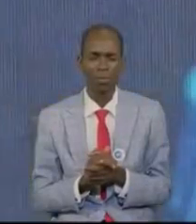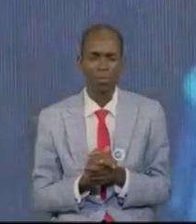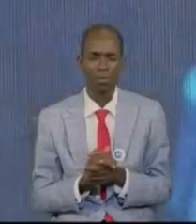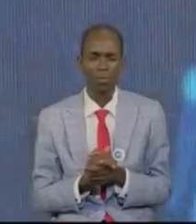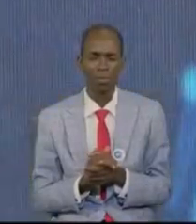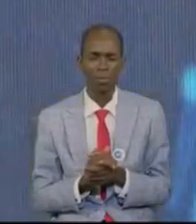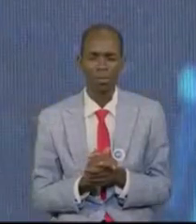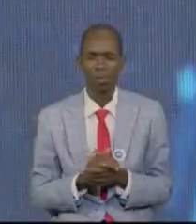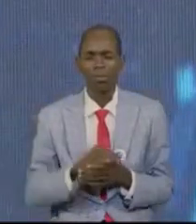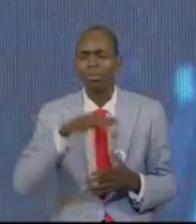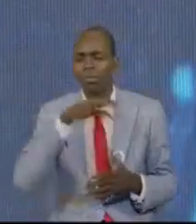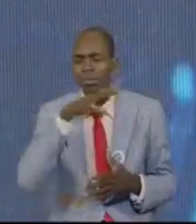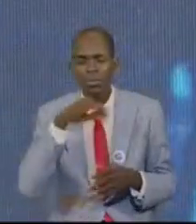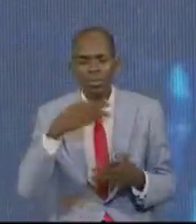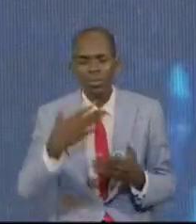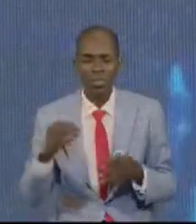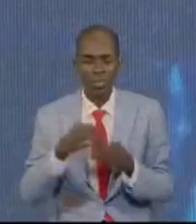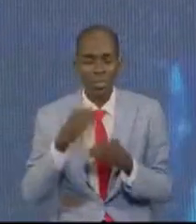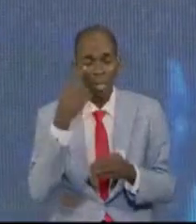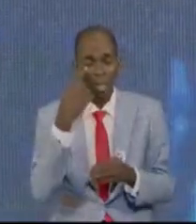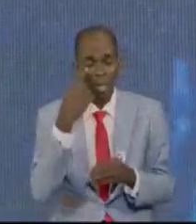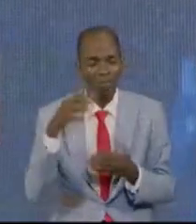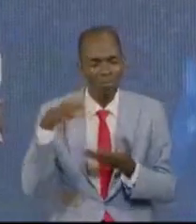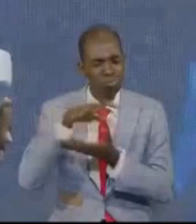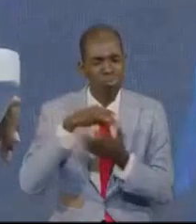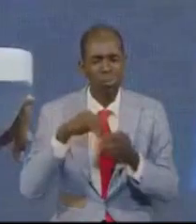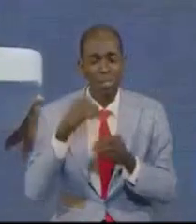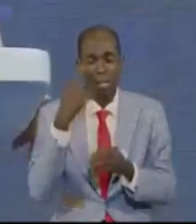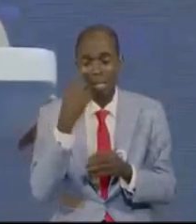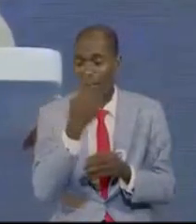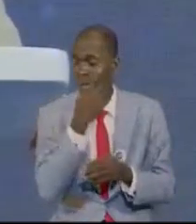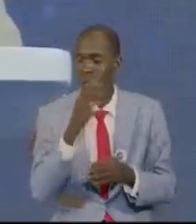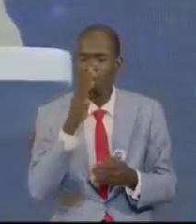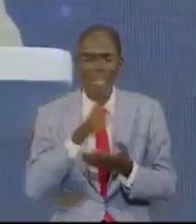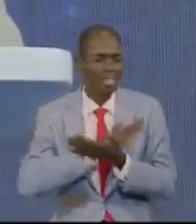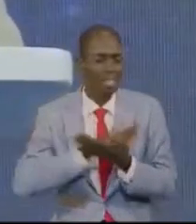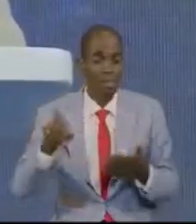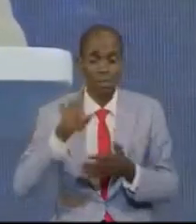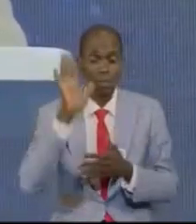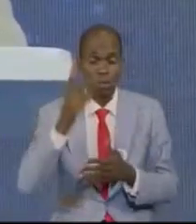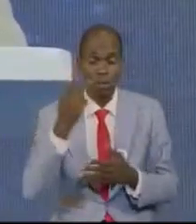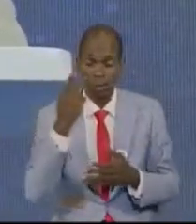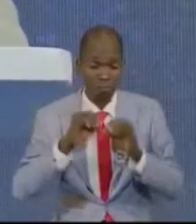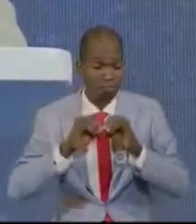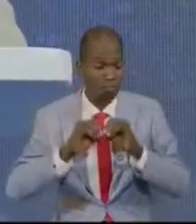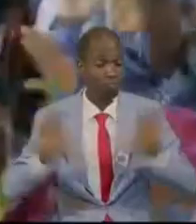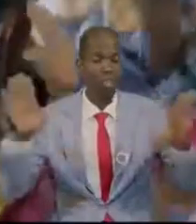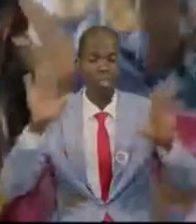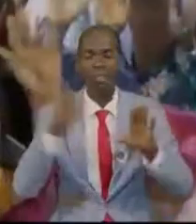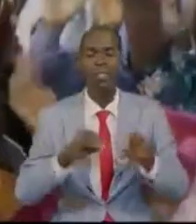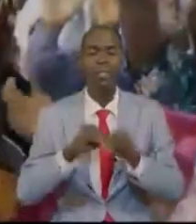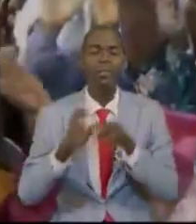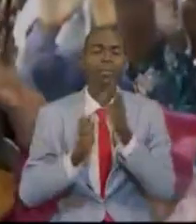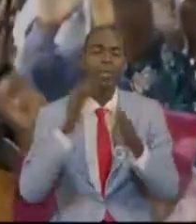Cataract, glaucoma, be cleared away, and you begin to see clearly in Jesus'